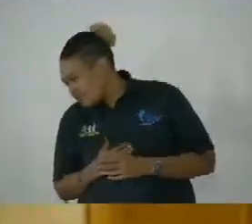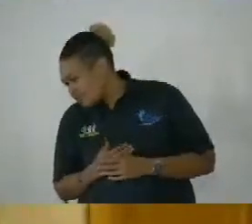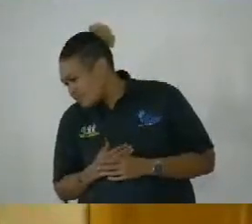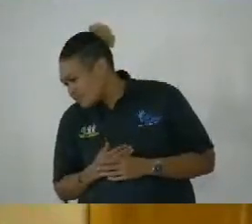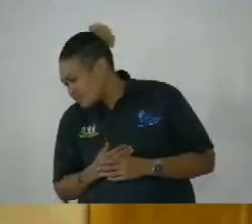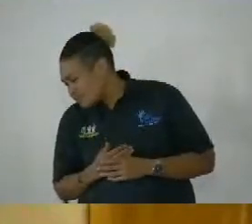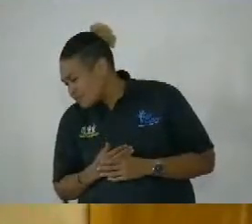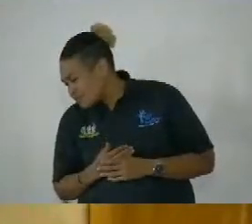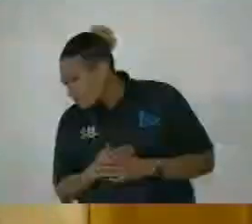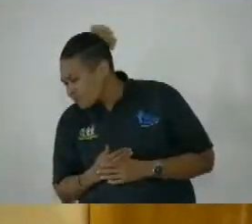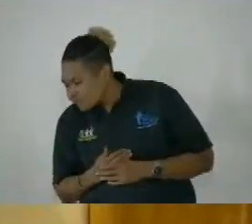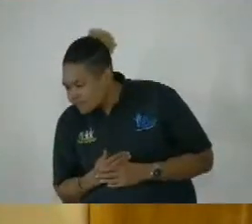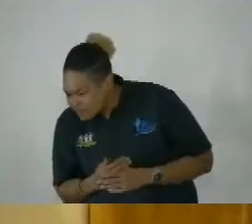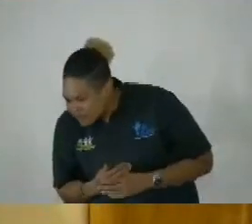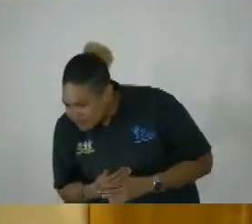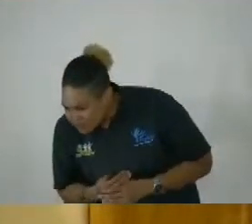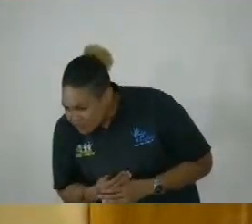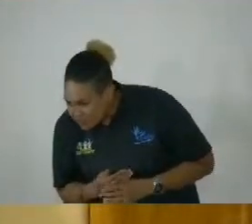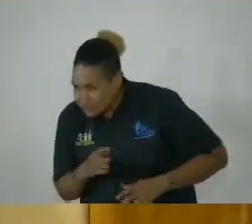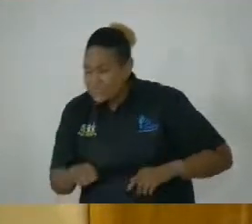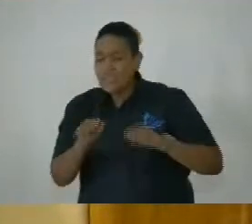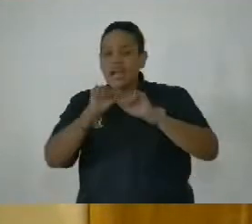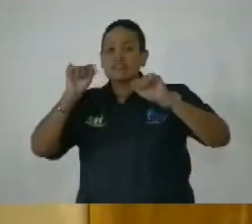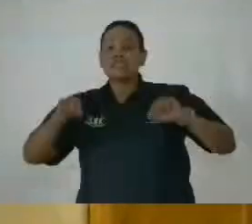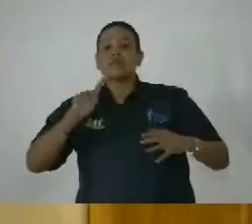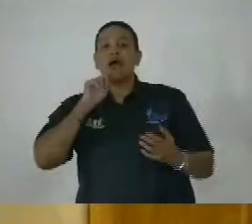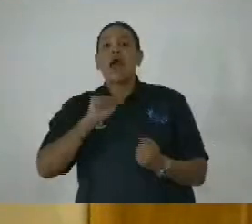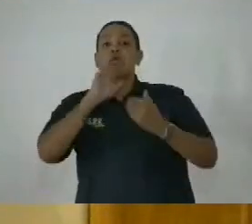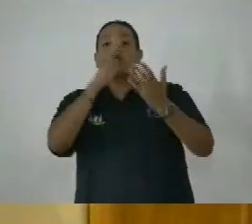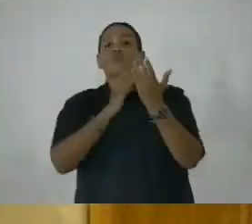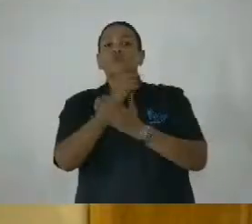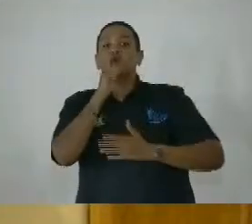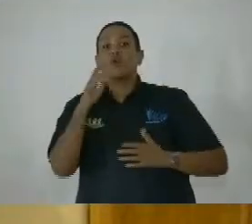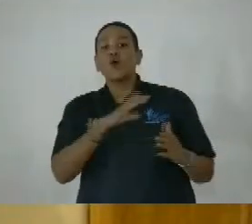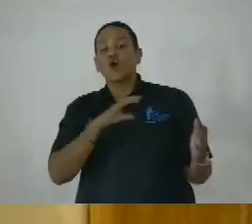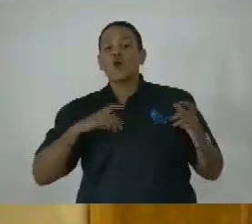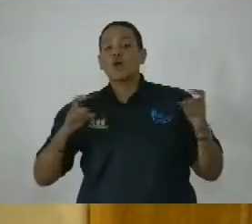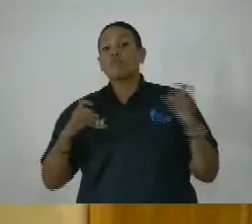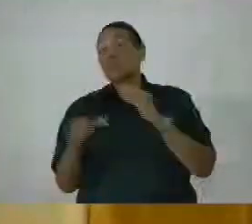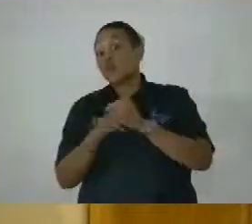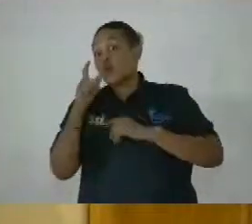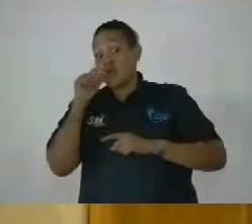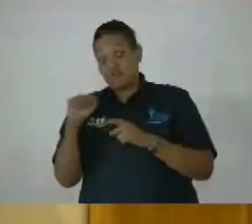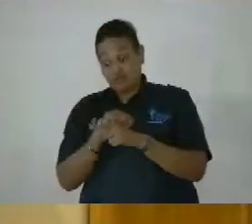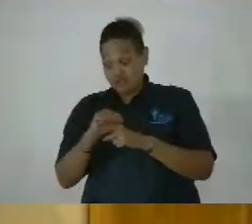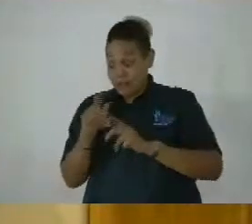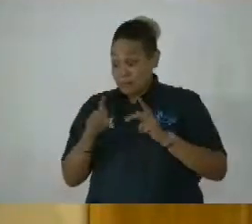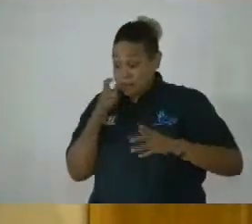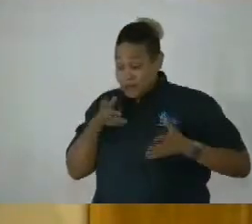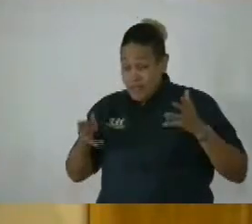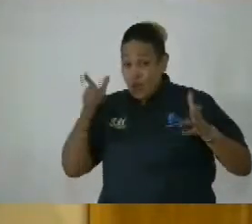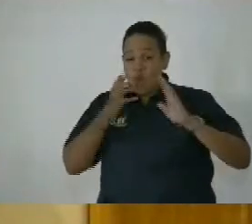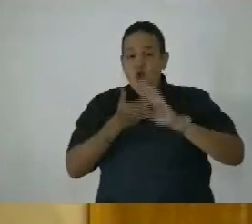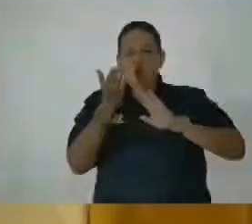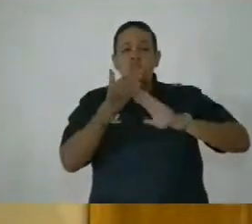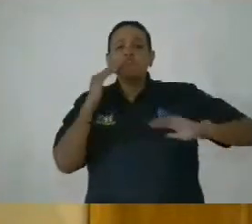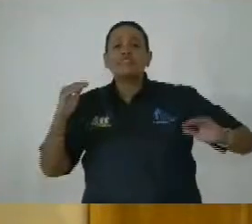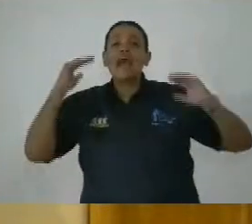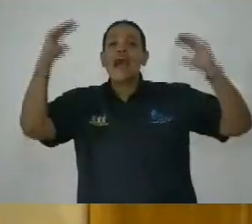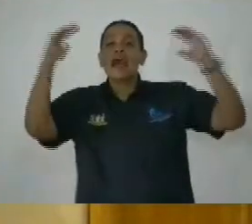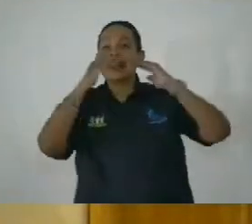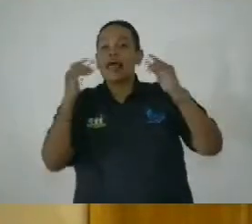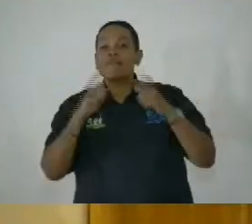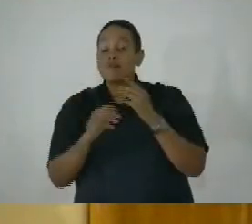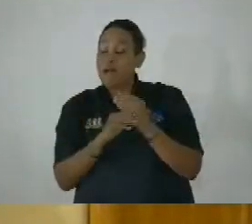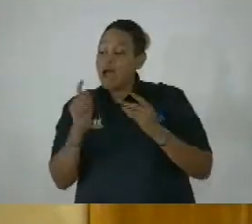intelligence-led operate for somebody. This is a systematic approach by the commissioner, who has trained persons around him, who operates at the highest level, and